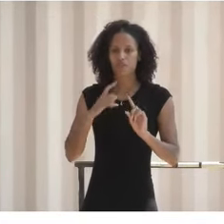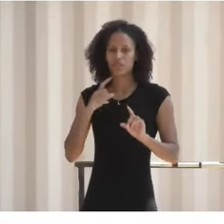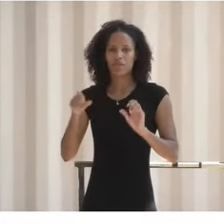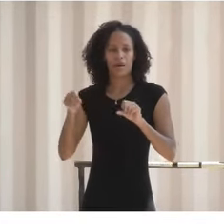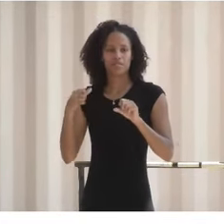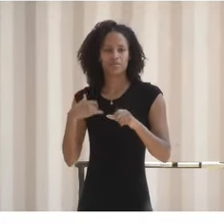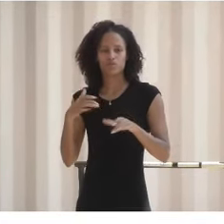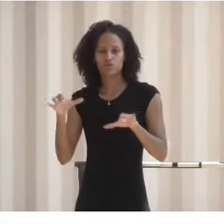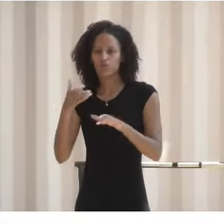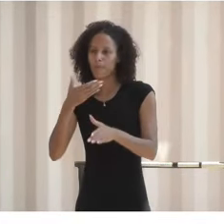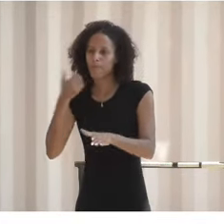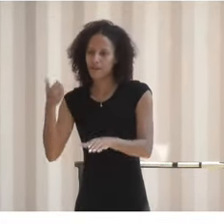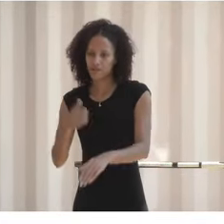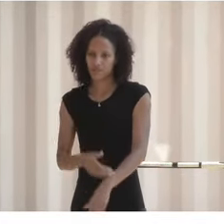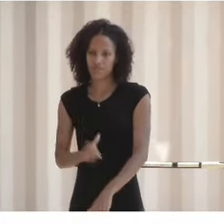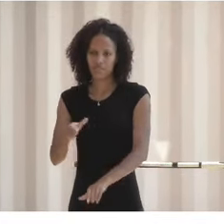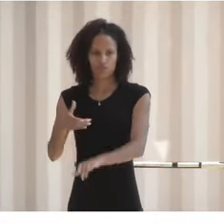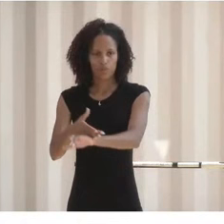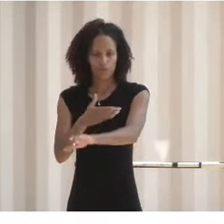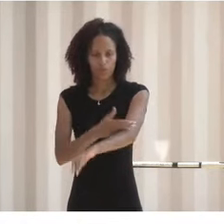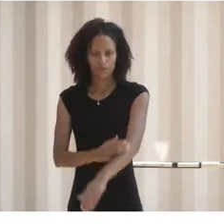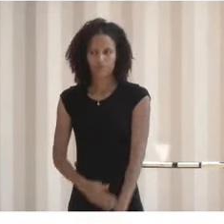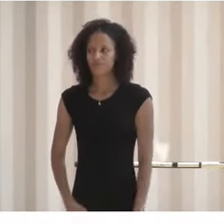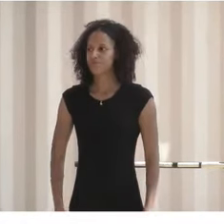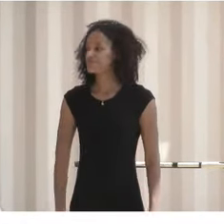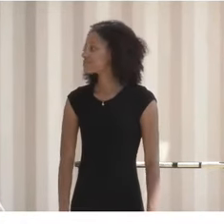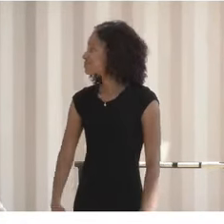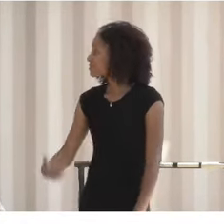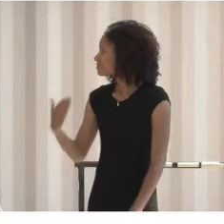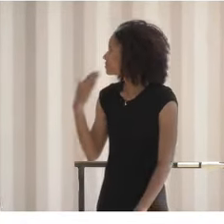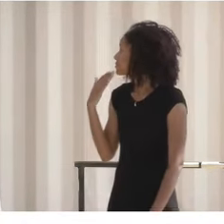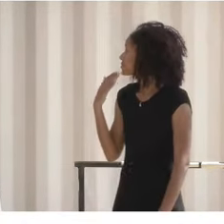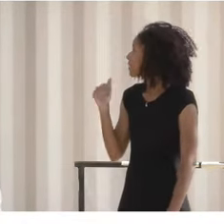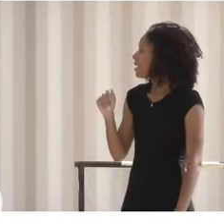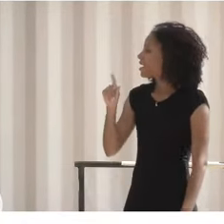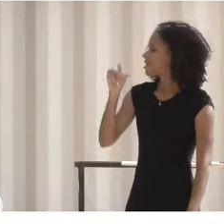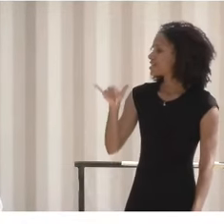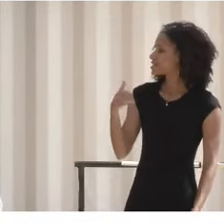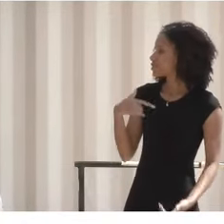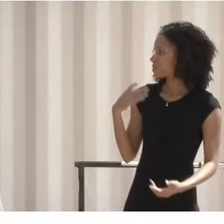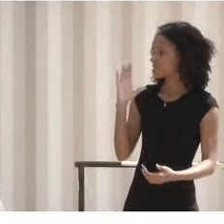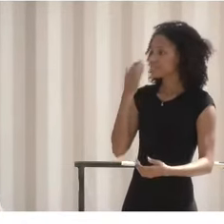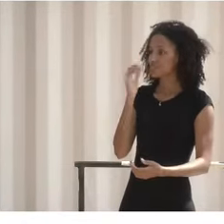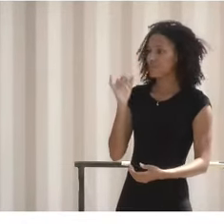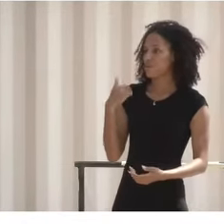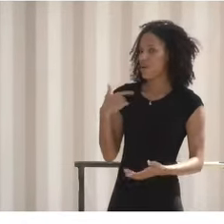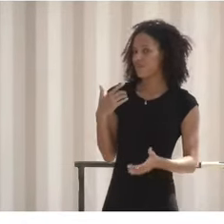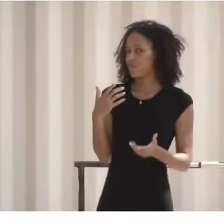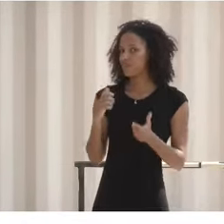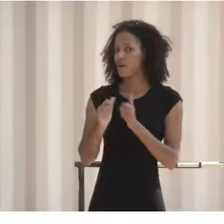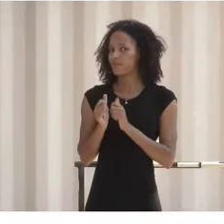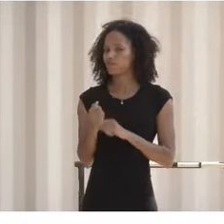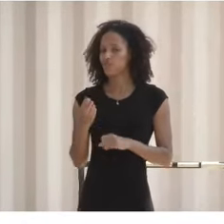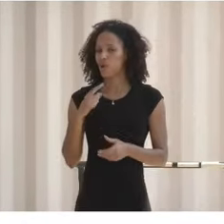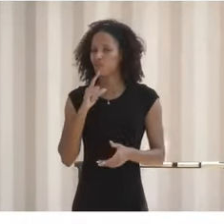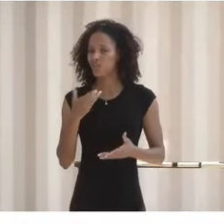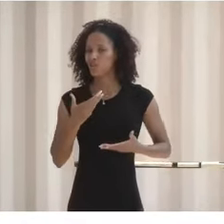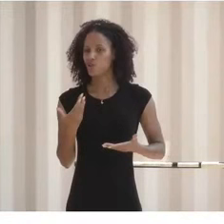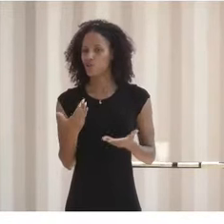possibility to do much better. Thanks, Ali. And it seems like we have a little bit of competition, so I encourage